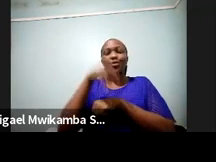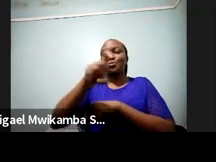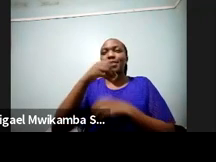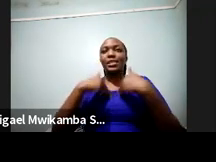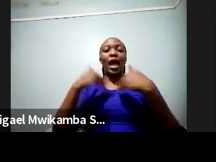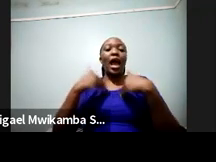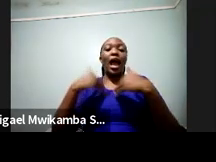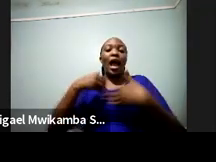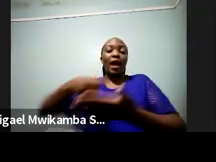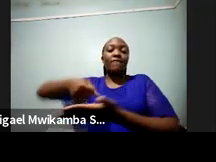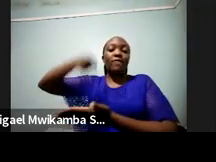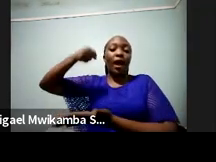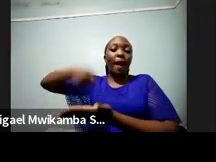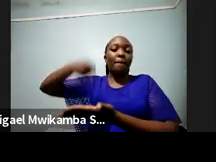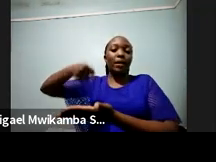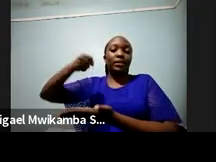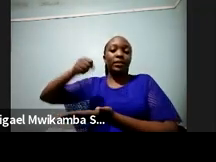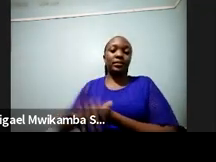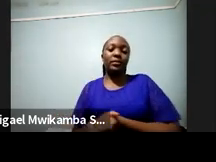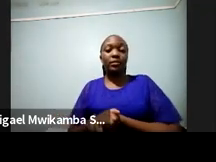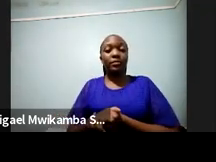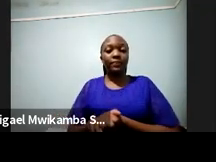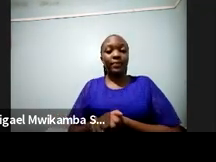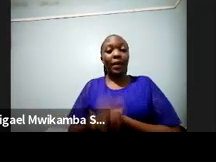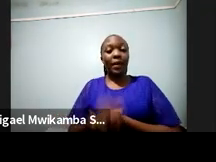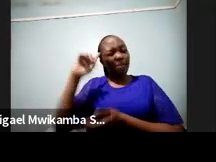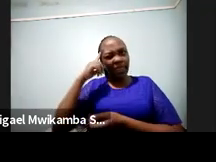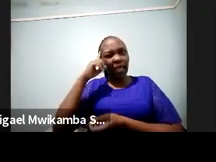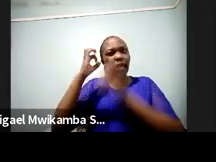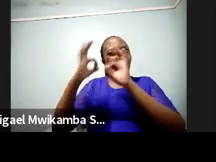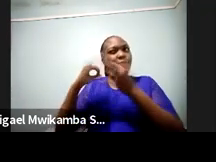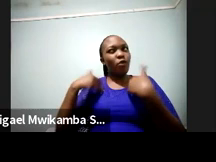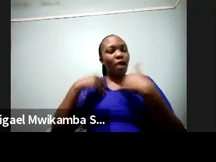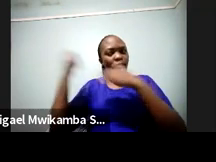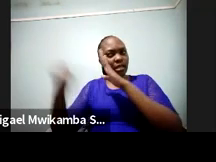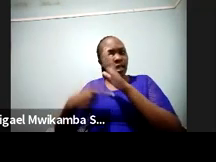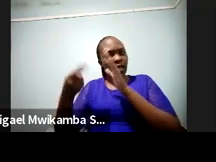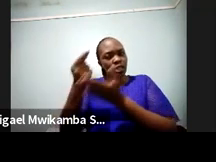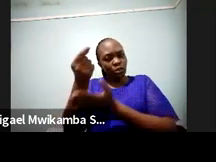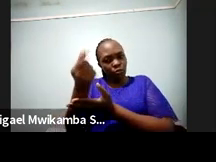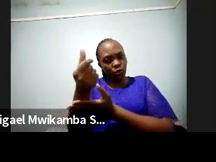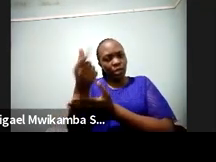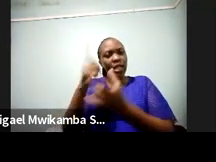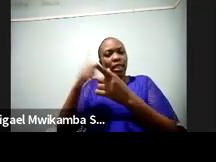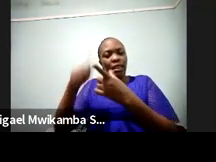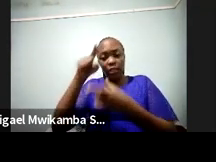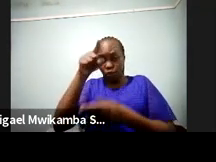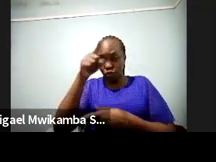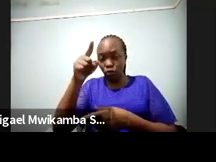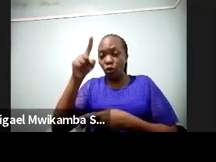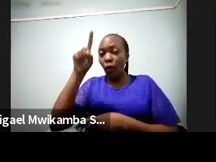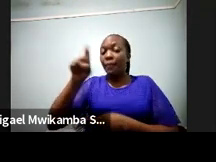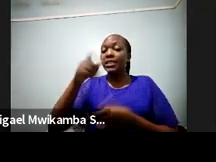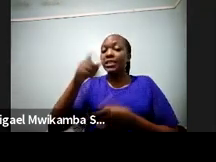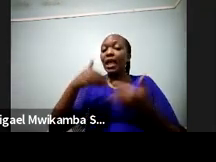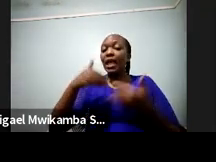earn, the better your budgeting skills must be, because then you must know how to balance between the